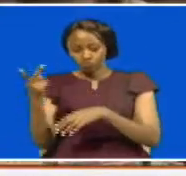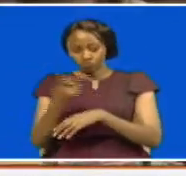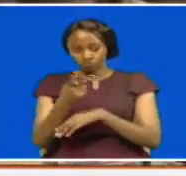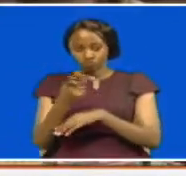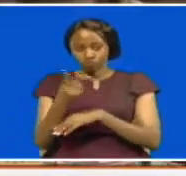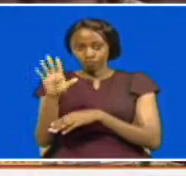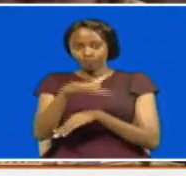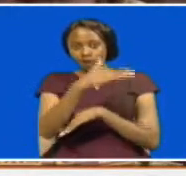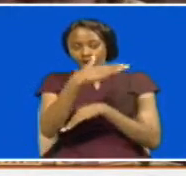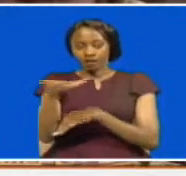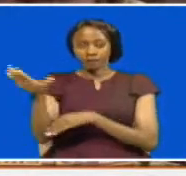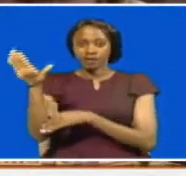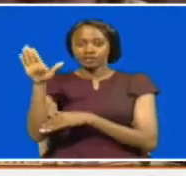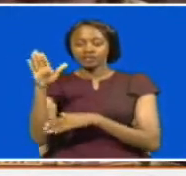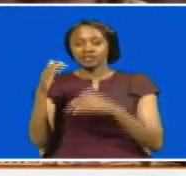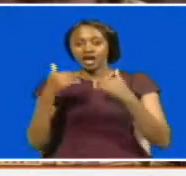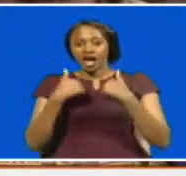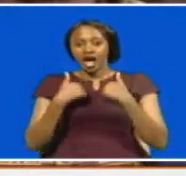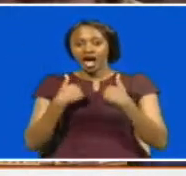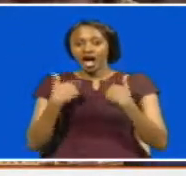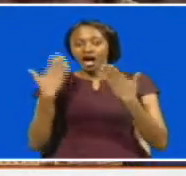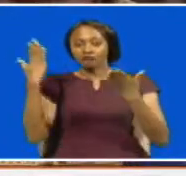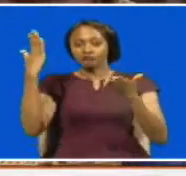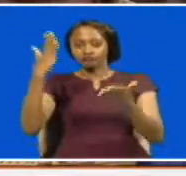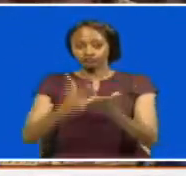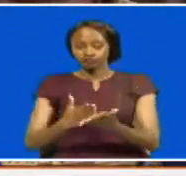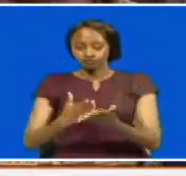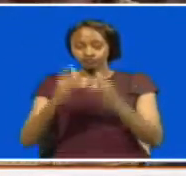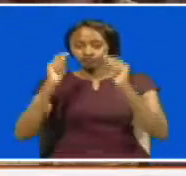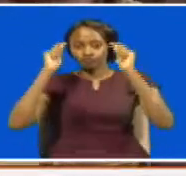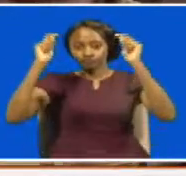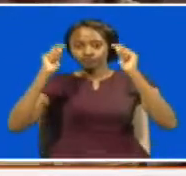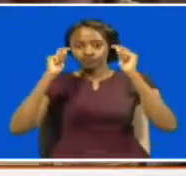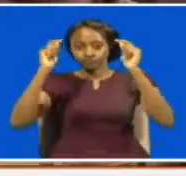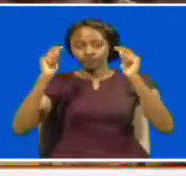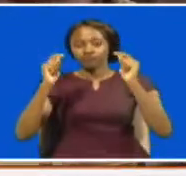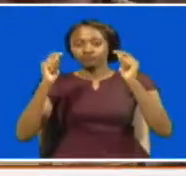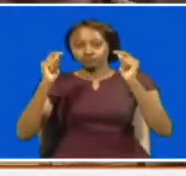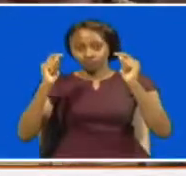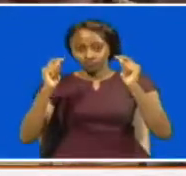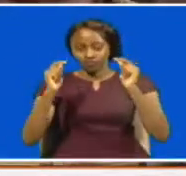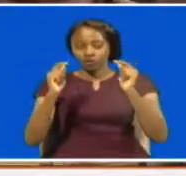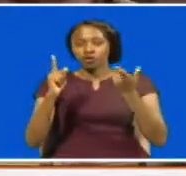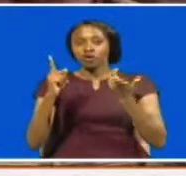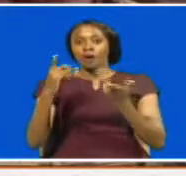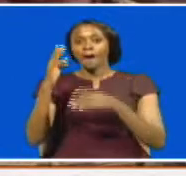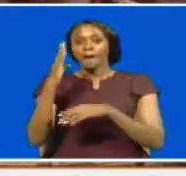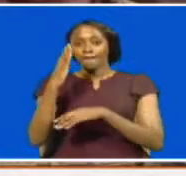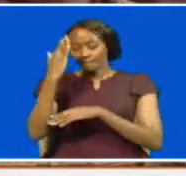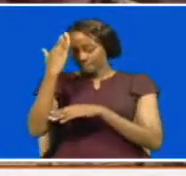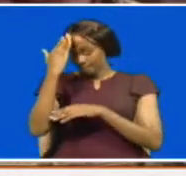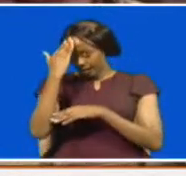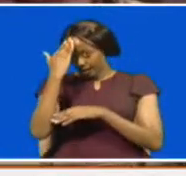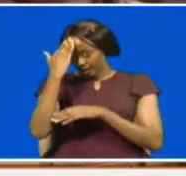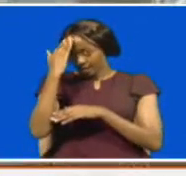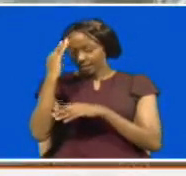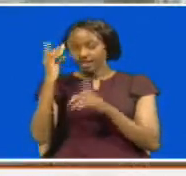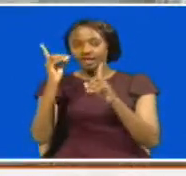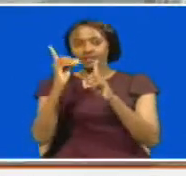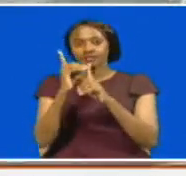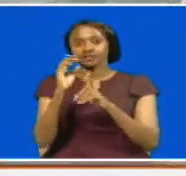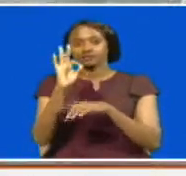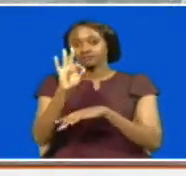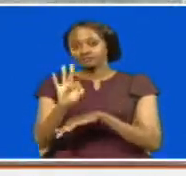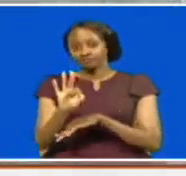We stand down our demonstrations for Monday, that is tomorrow, April 3rd,